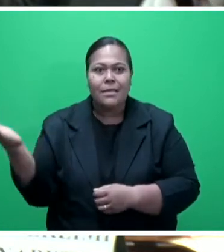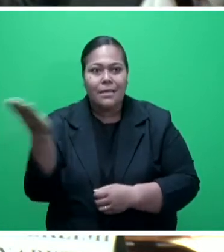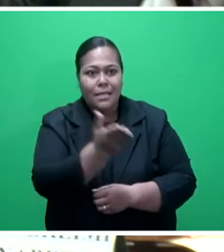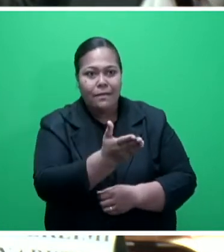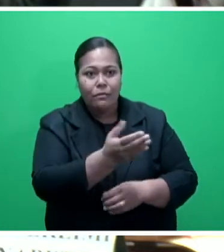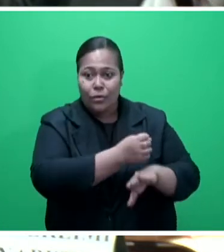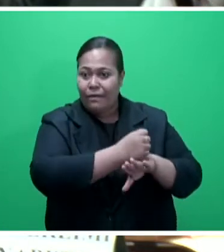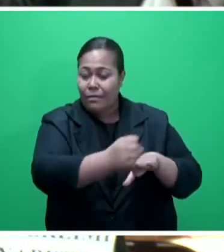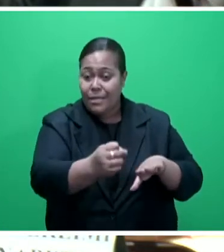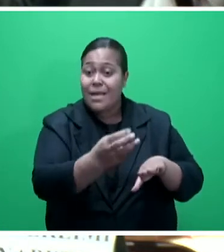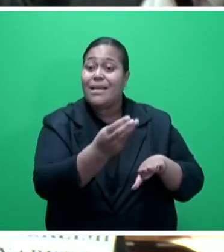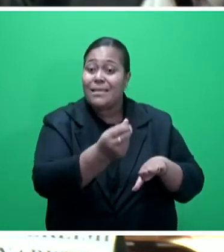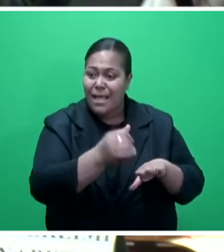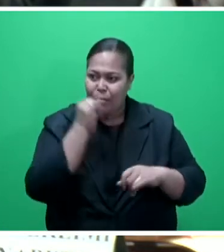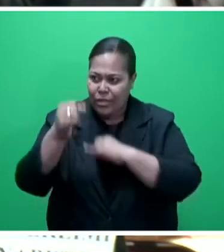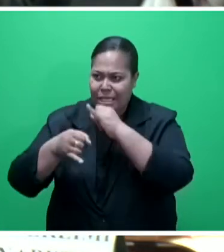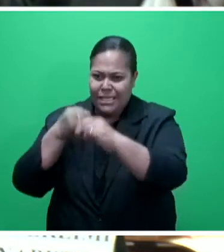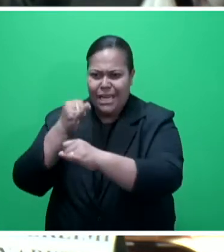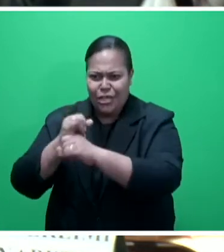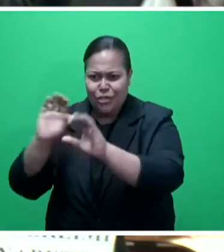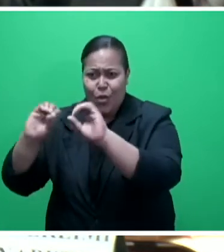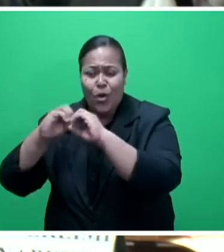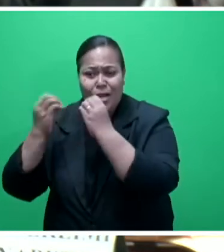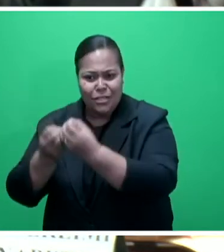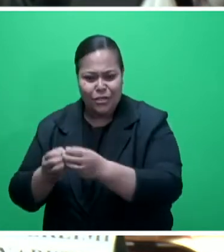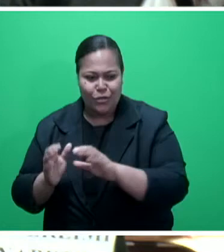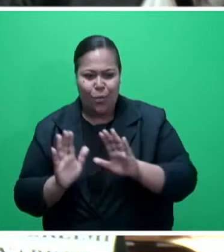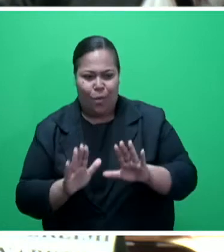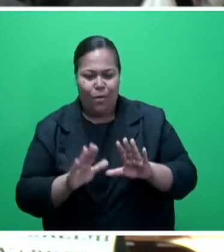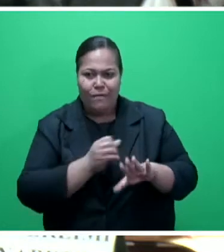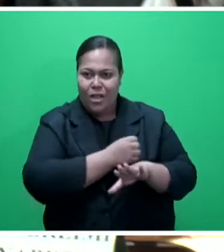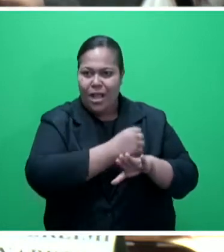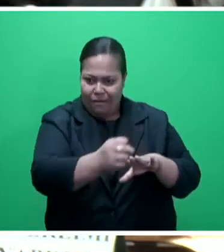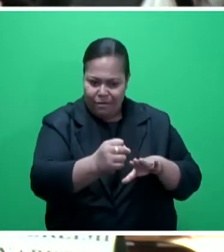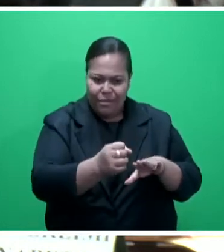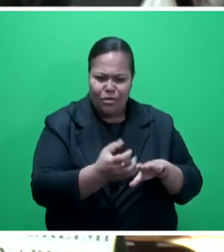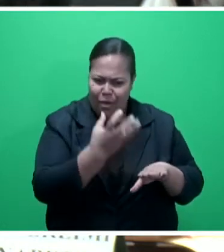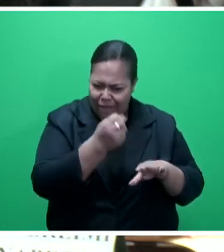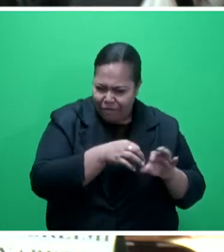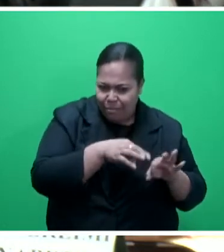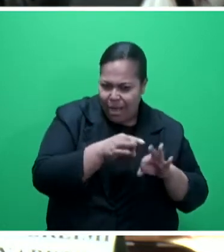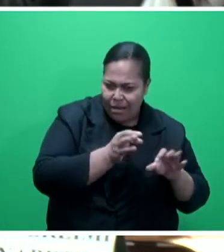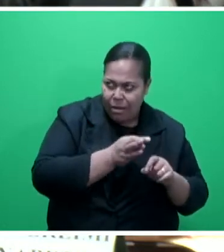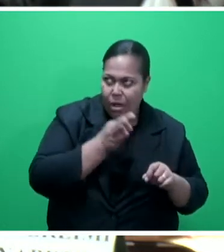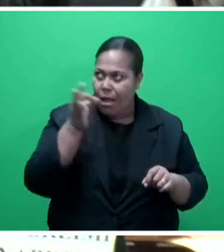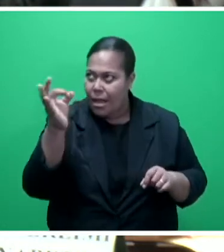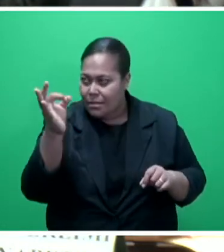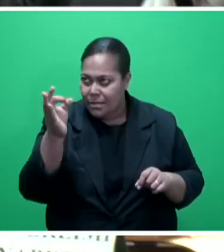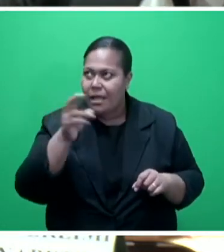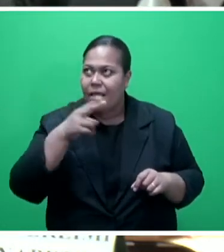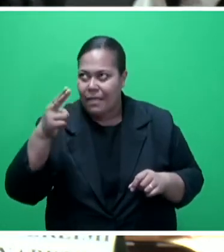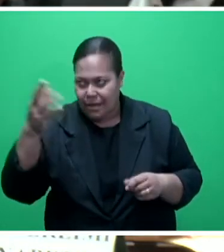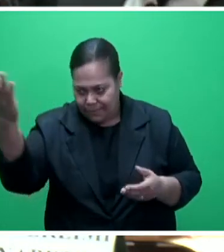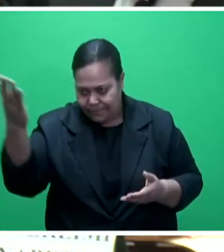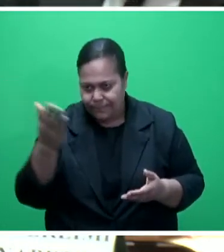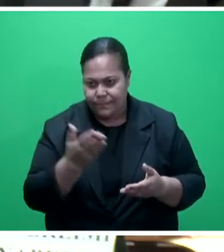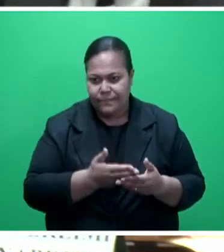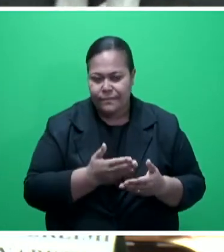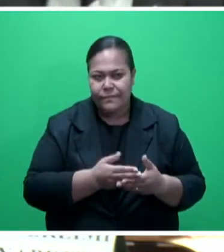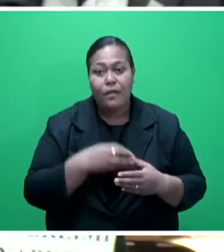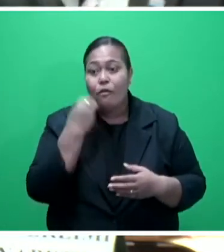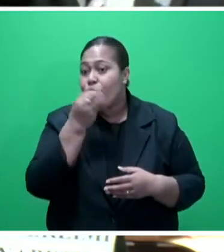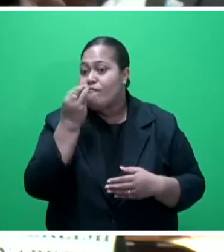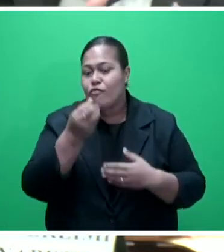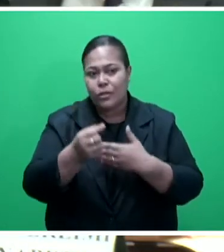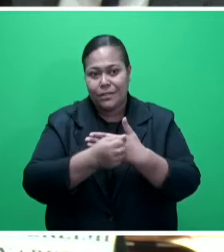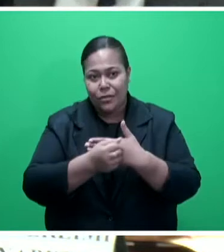Some with the international agencies and waiting for government to come up with the requests, particularly in the areas of food